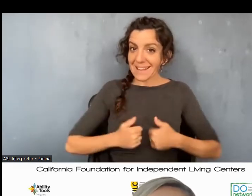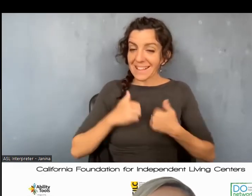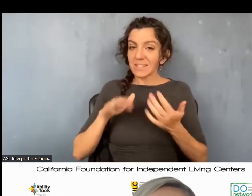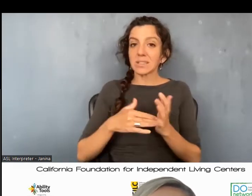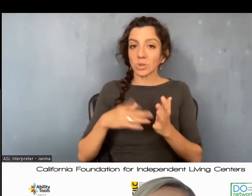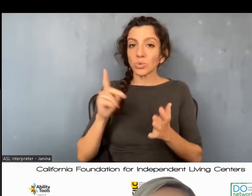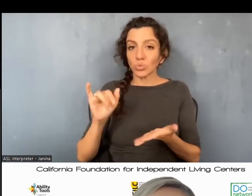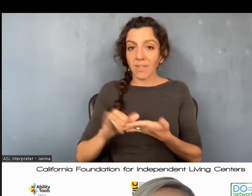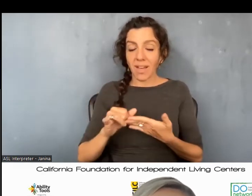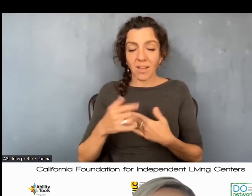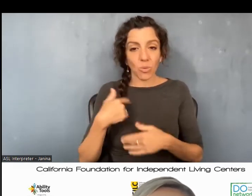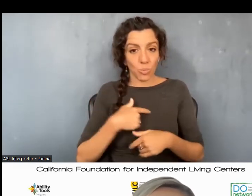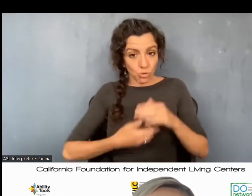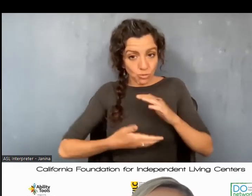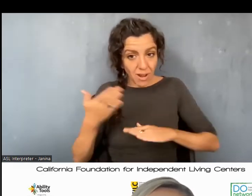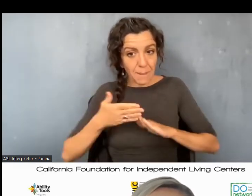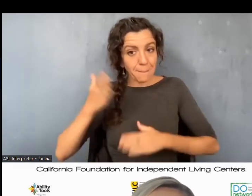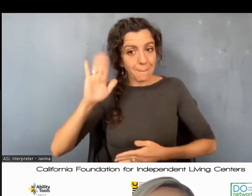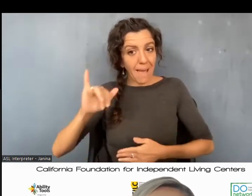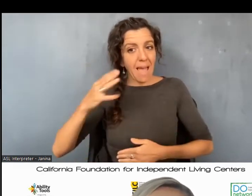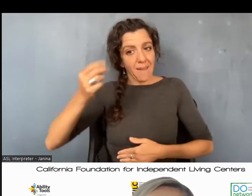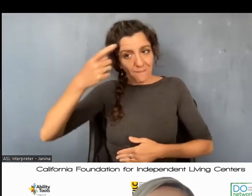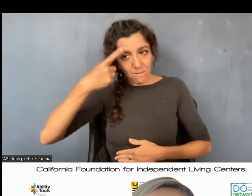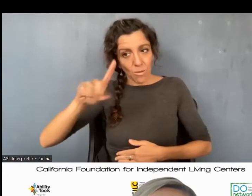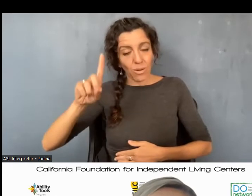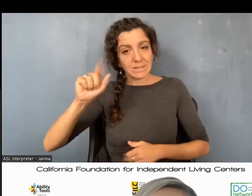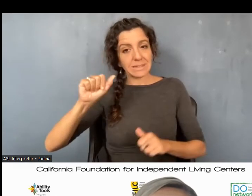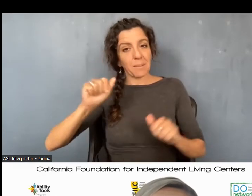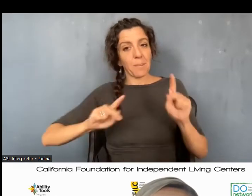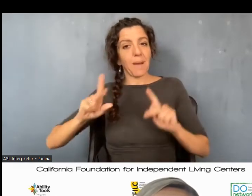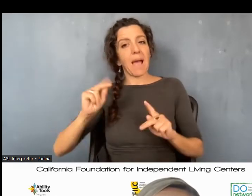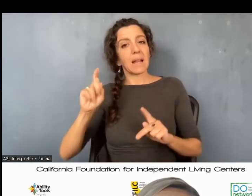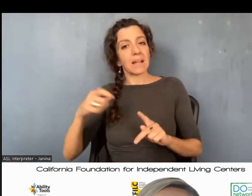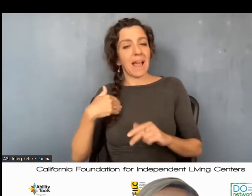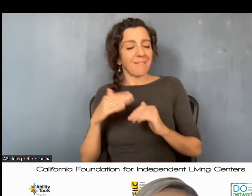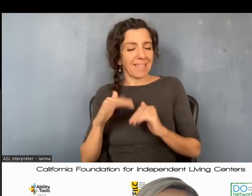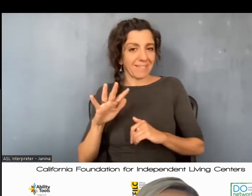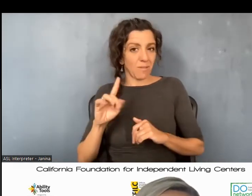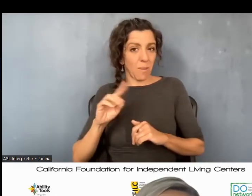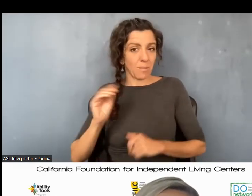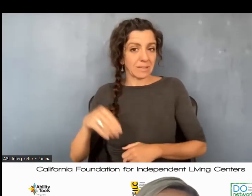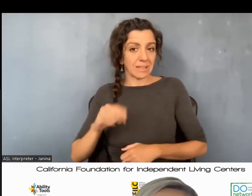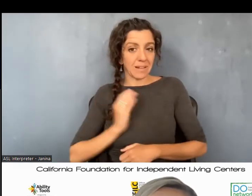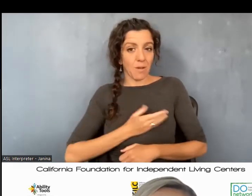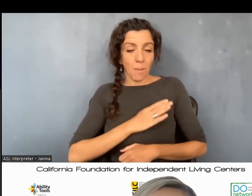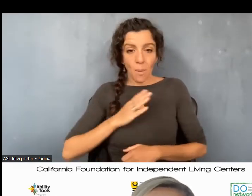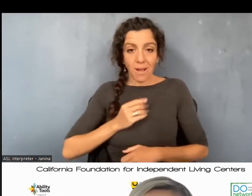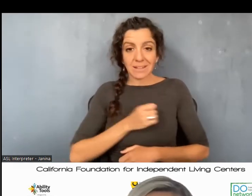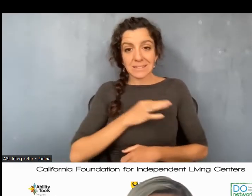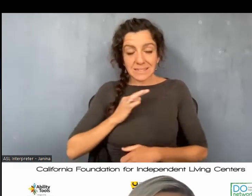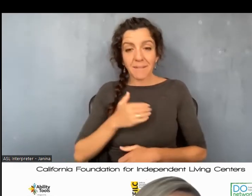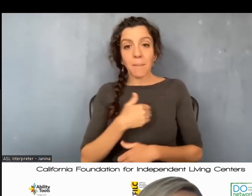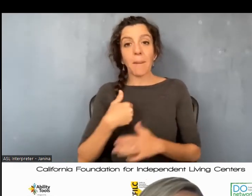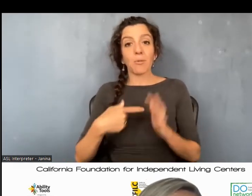by and for disabled people, and we must have at least 51% of our board and staff member